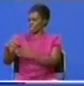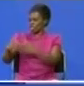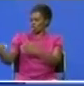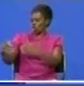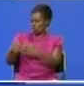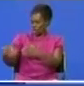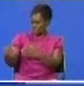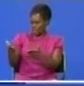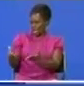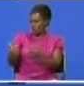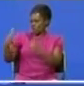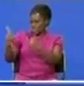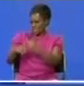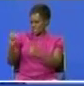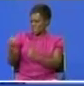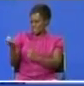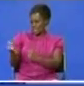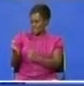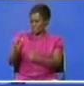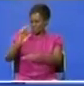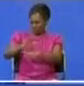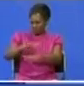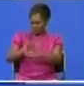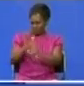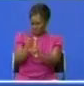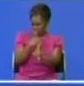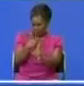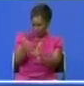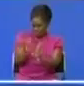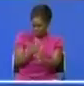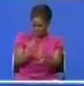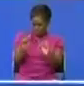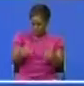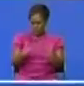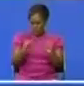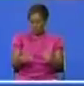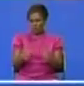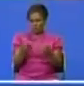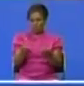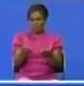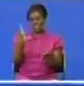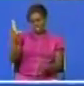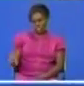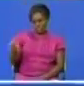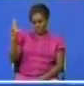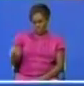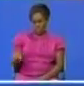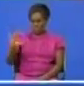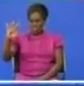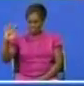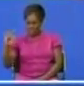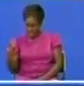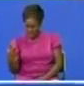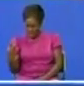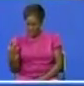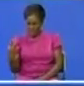it will be $60. So that's another incentive so that we can have our parks be affordable. And then the third thing